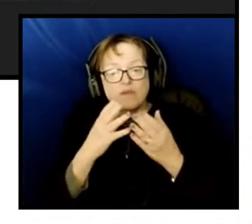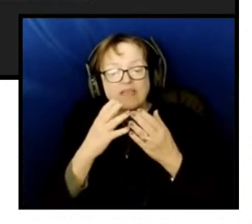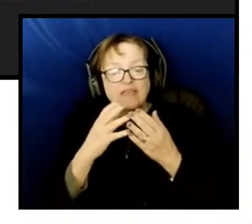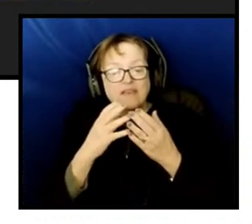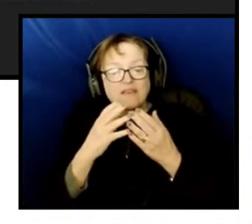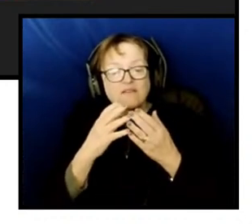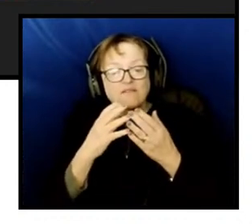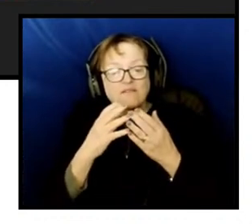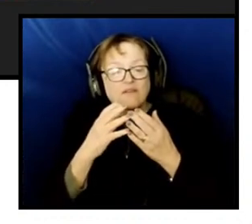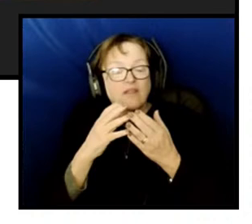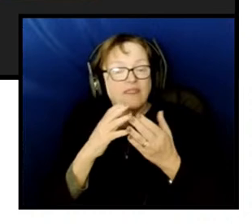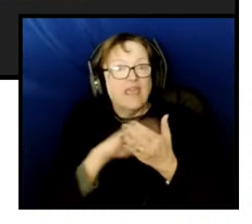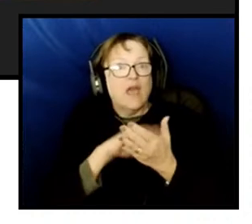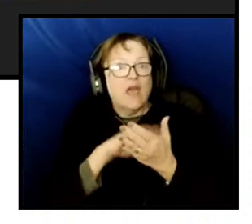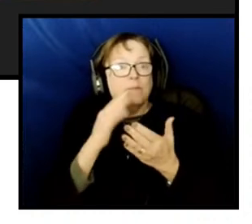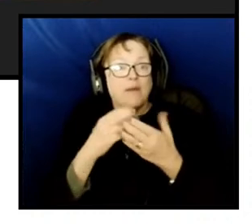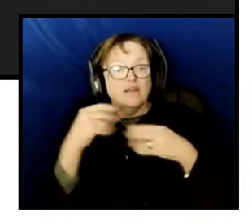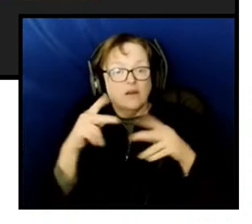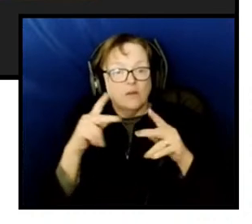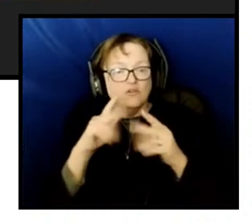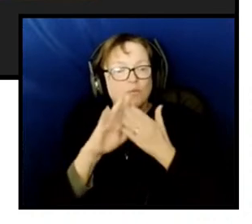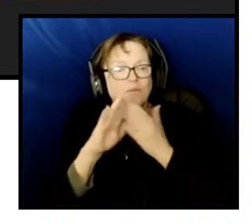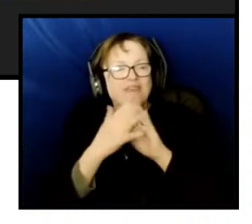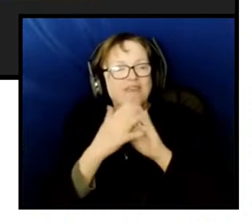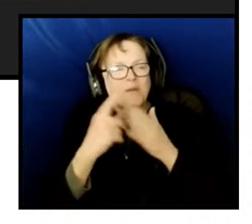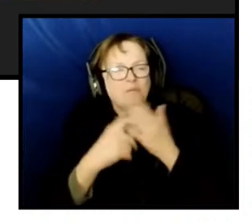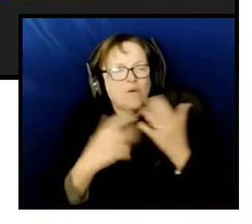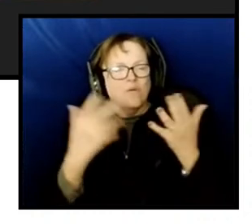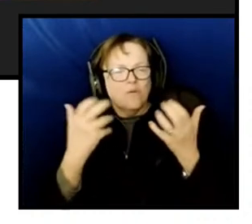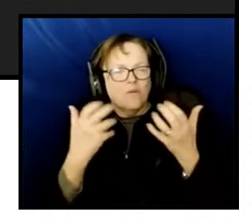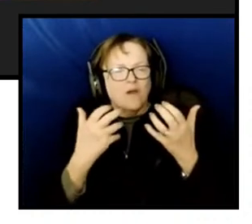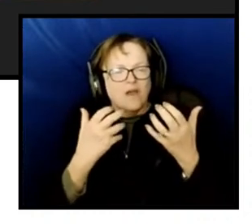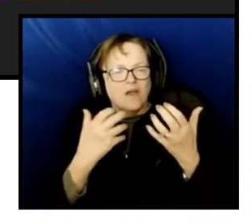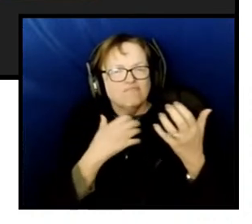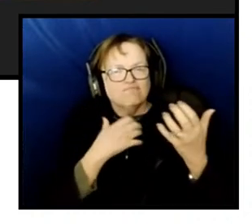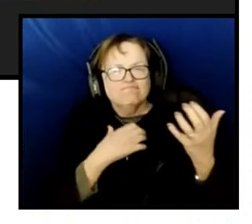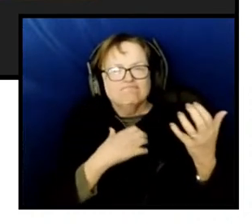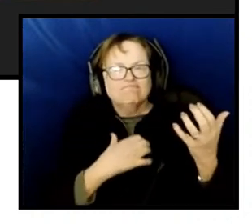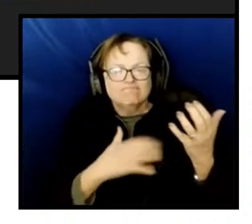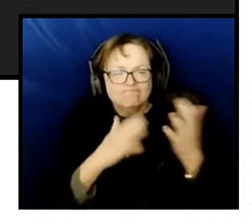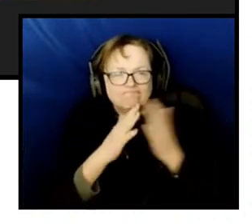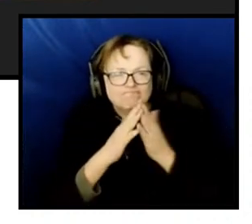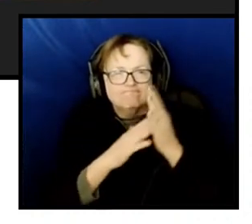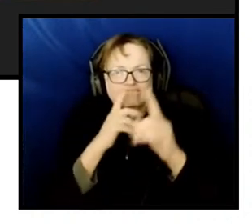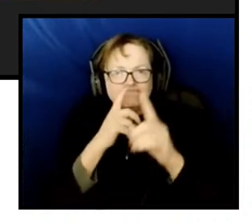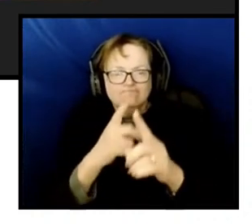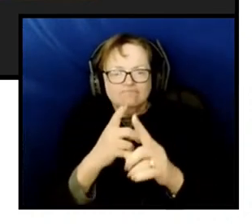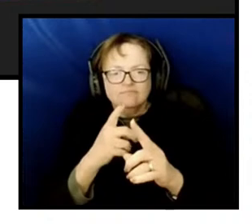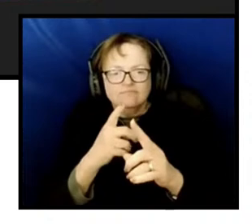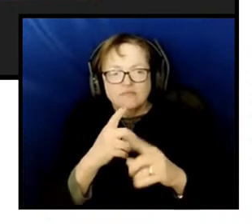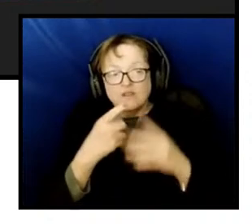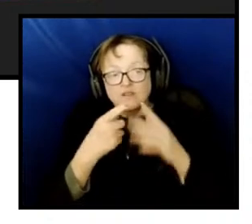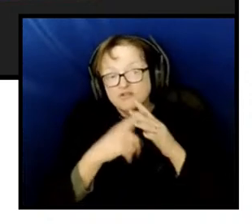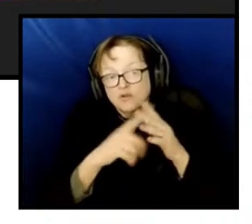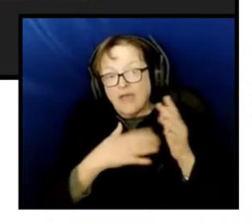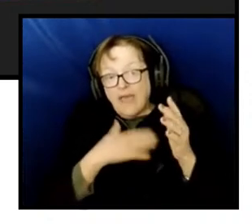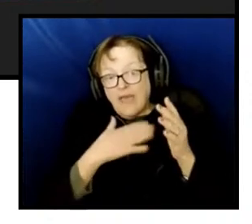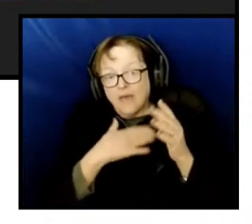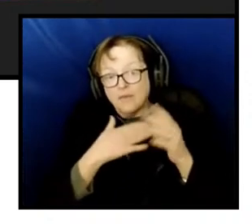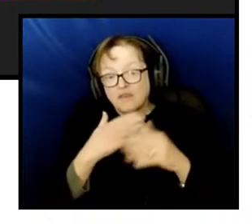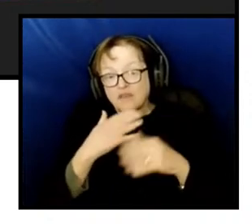opportunity to be what we desire and start our journeys with happiness and joy. The fool